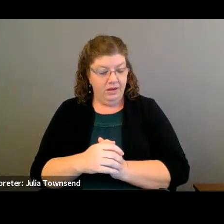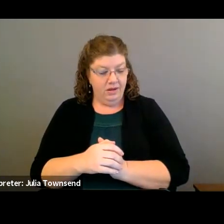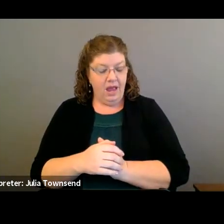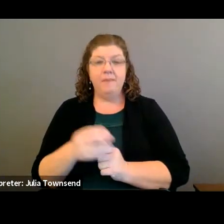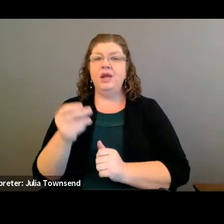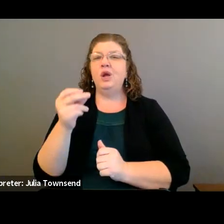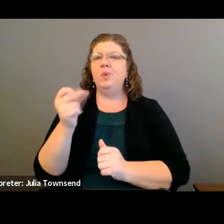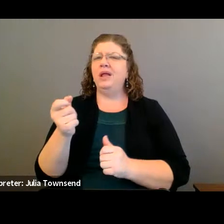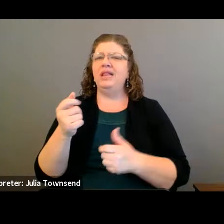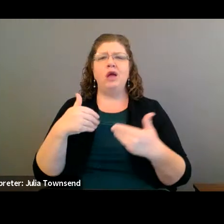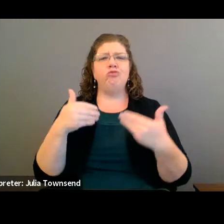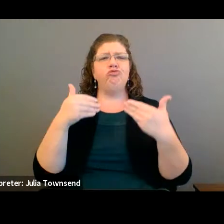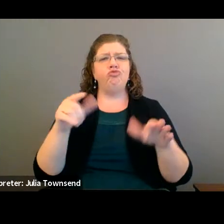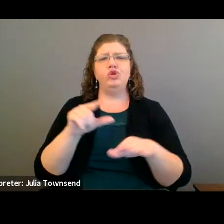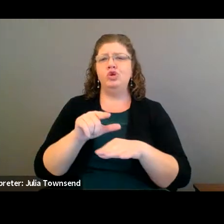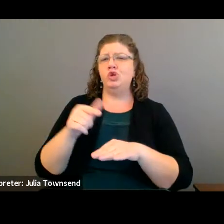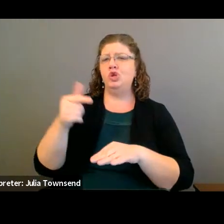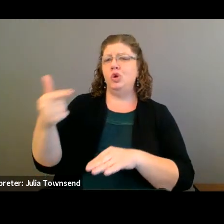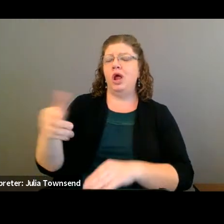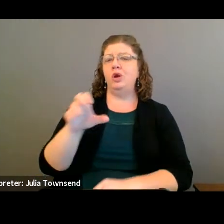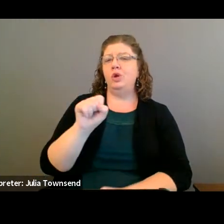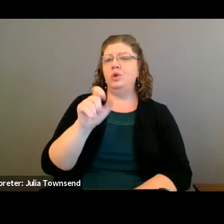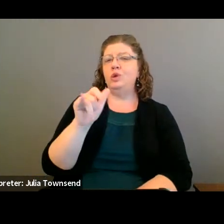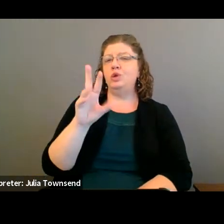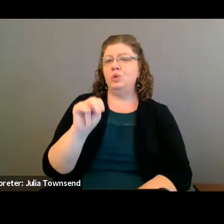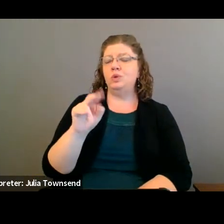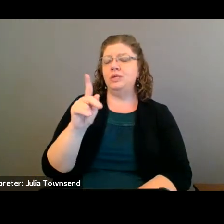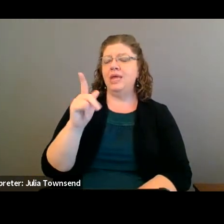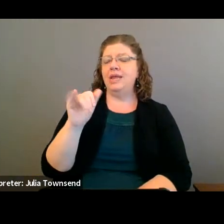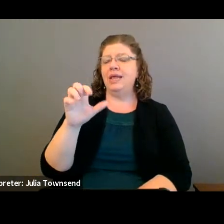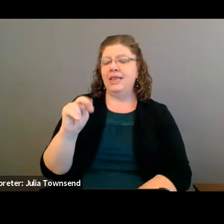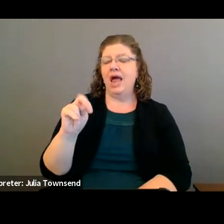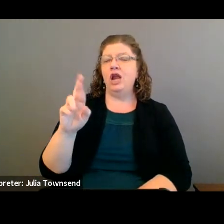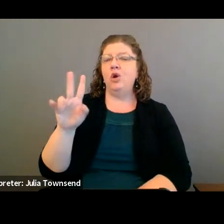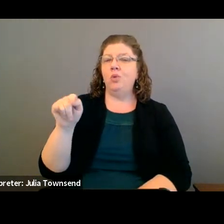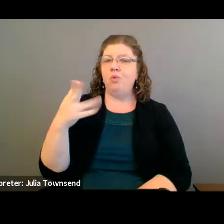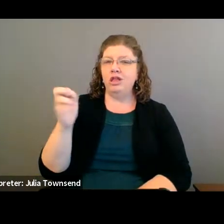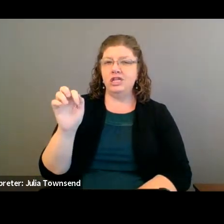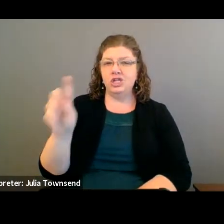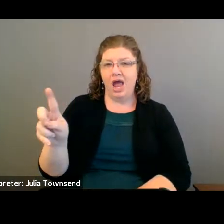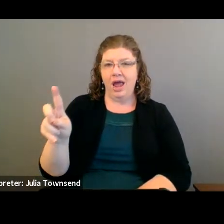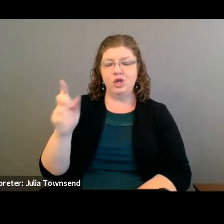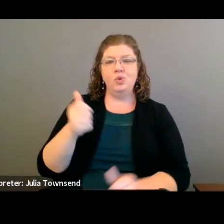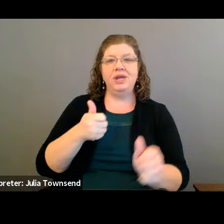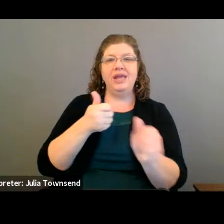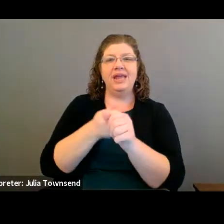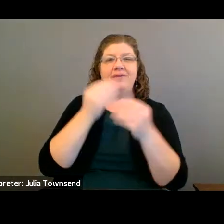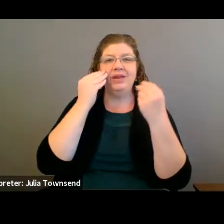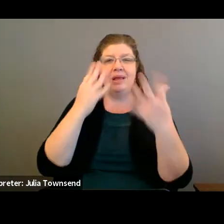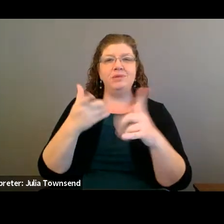it over to Susan Klein Rothschild to give us an update from the county.